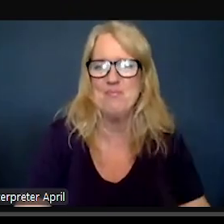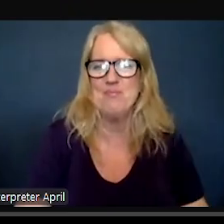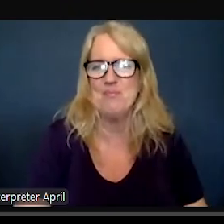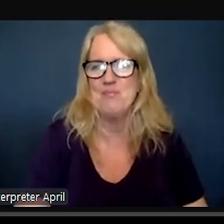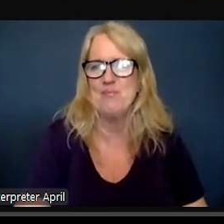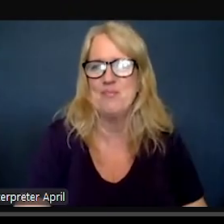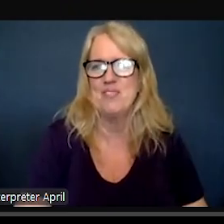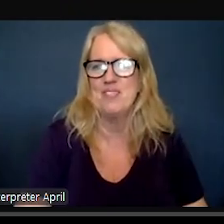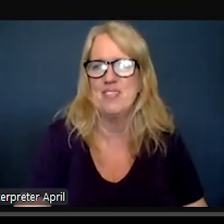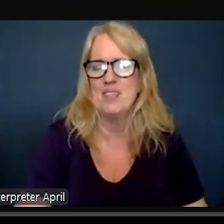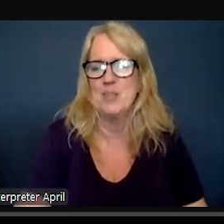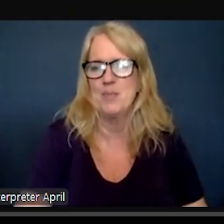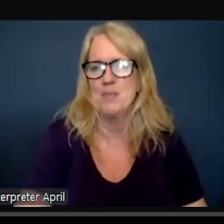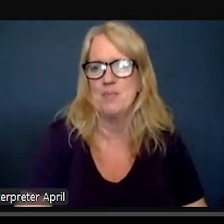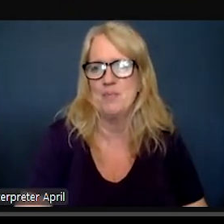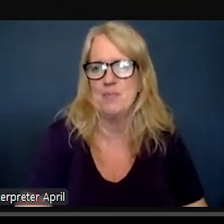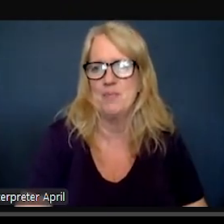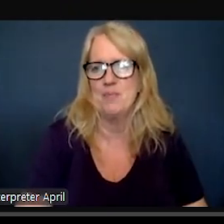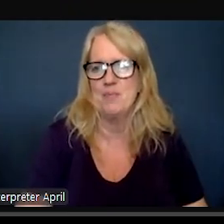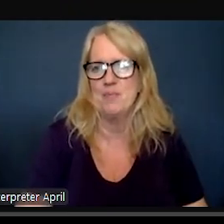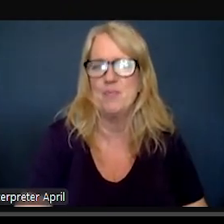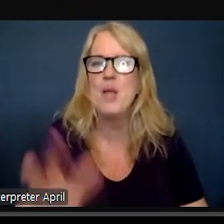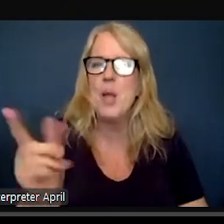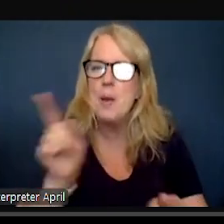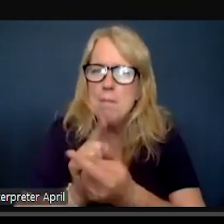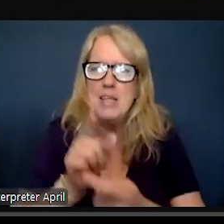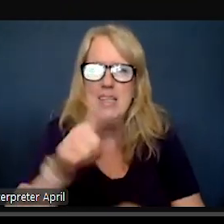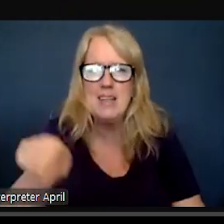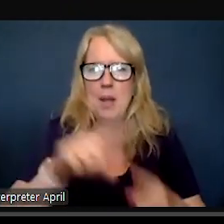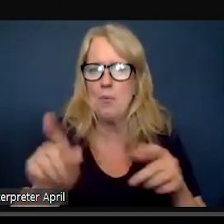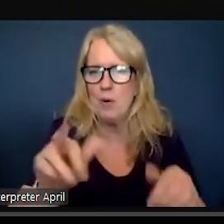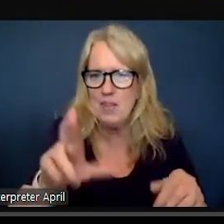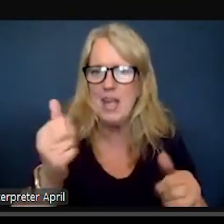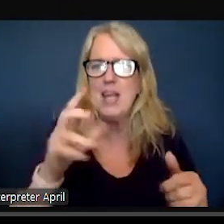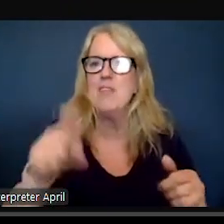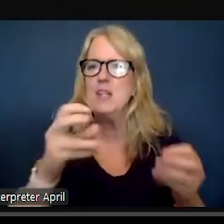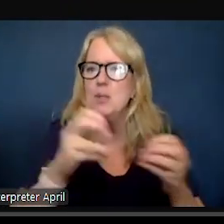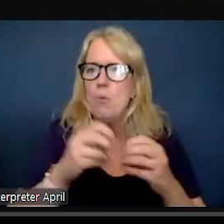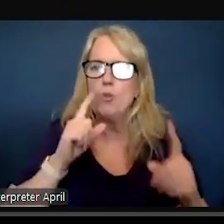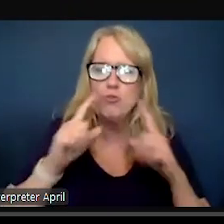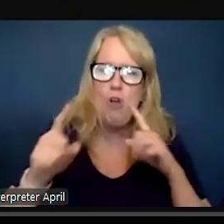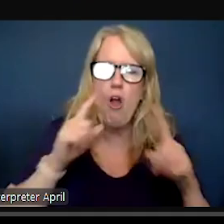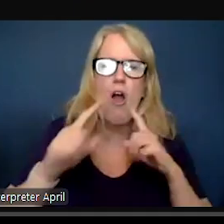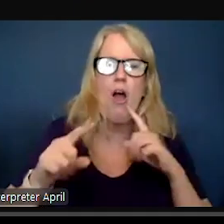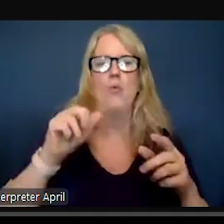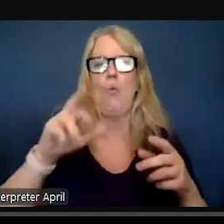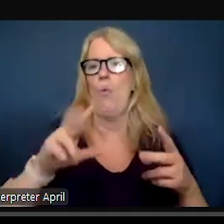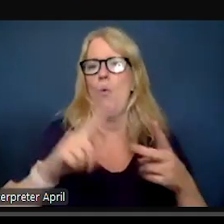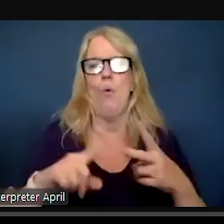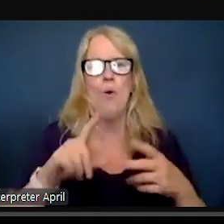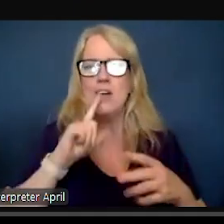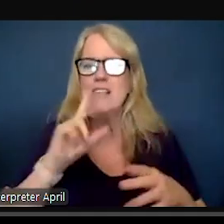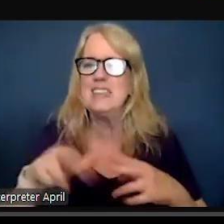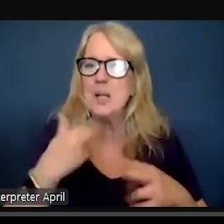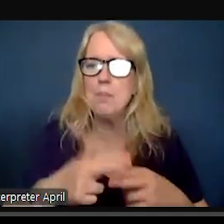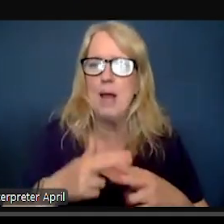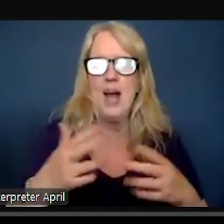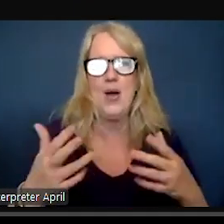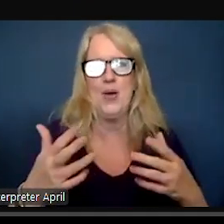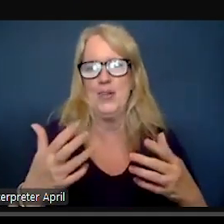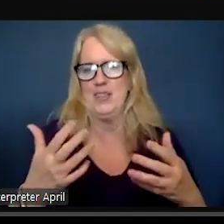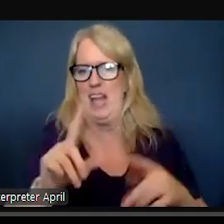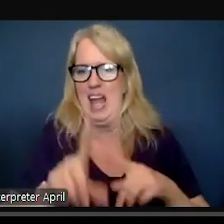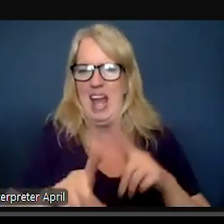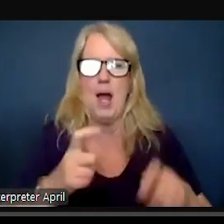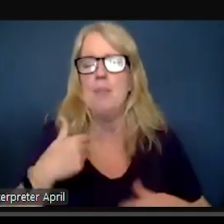And kind of meeting them where they are. You can kind of tell, do they need to talk more, or is it more about, asking,